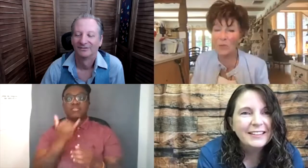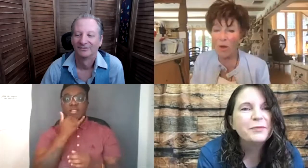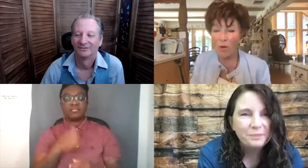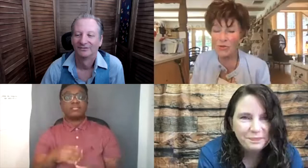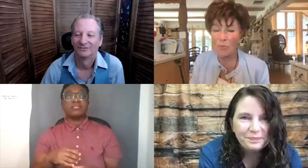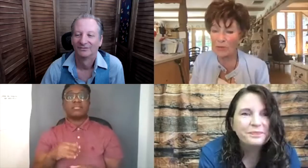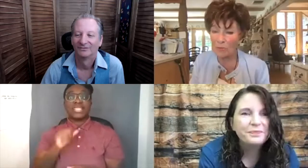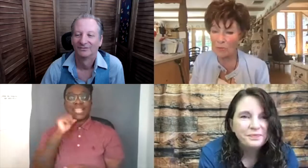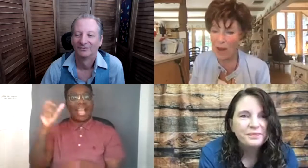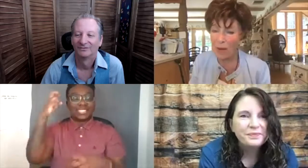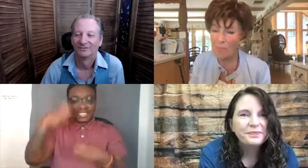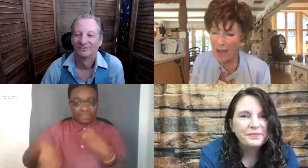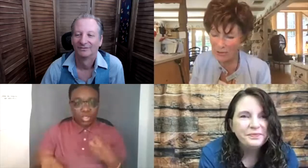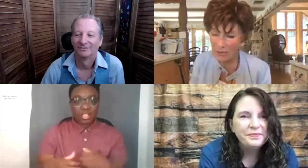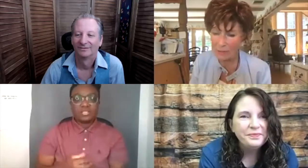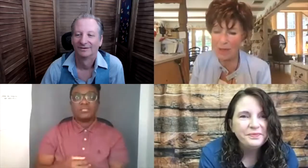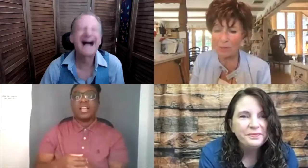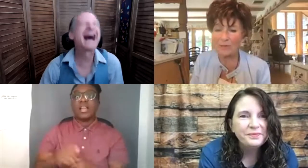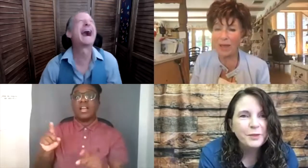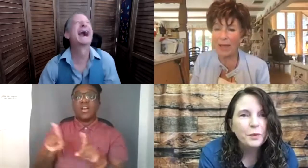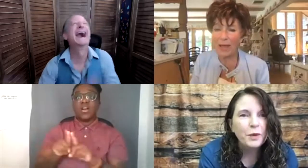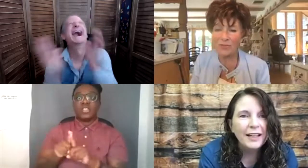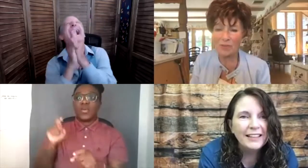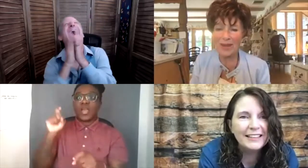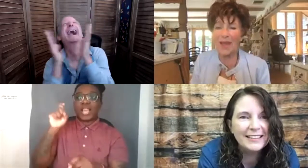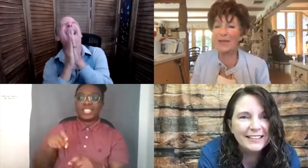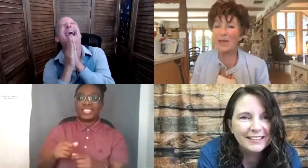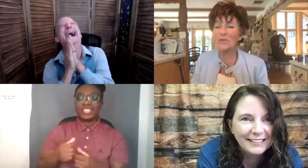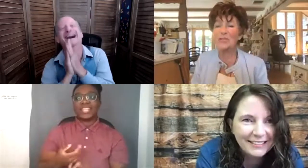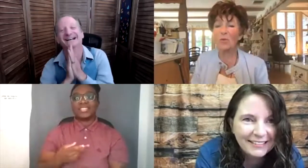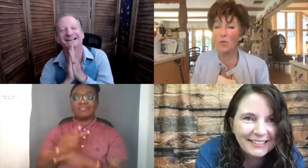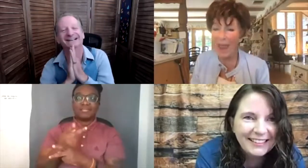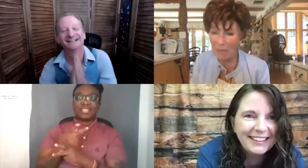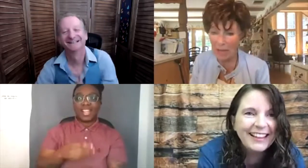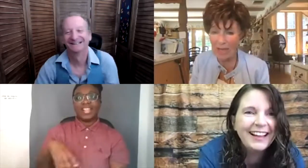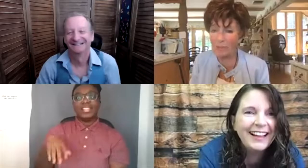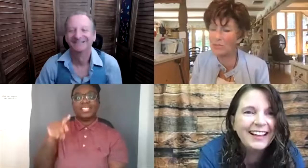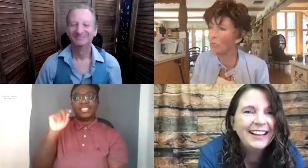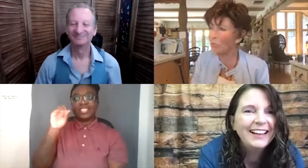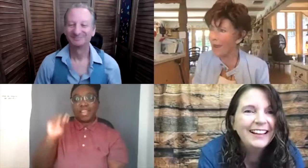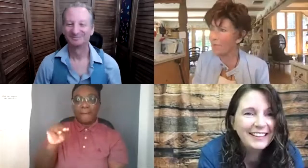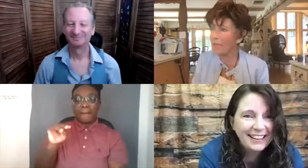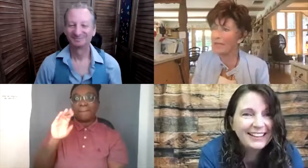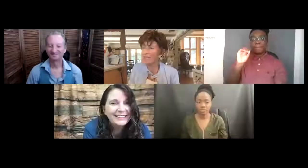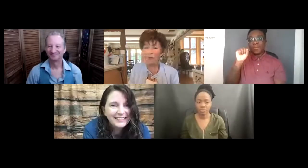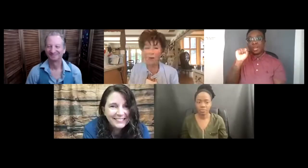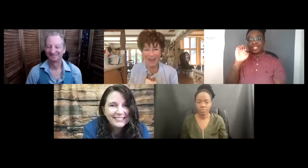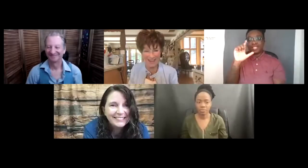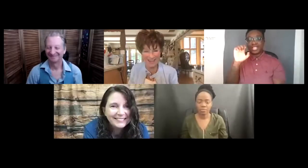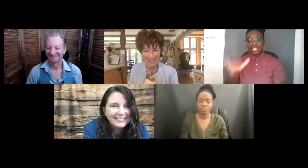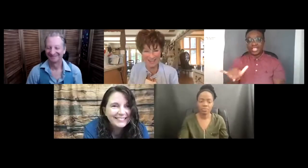had to also put up with Tom Bosley. And he was so crabby. So